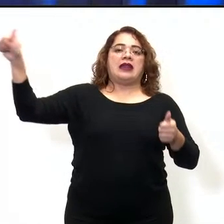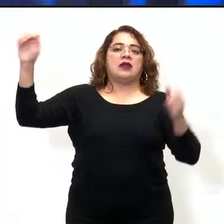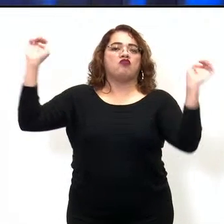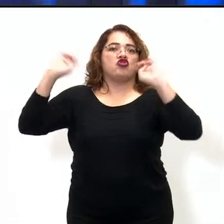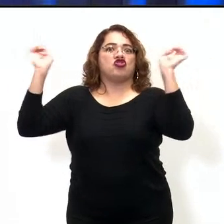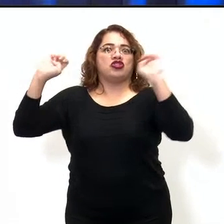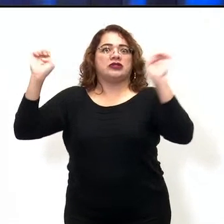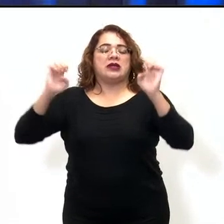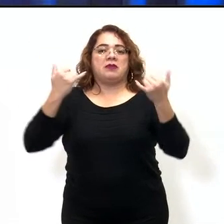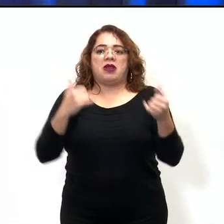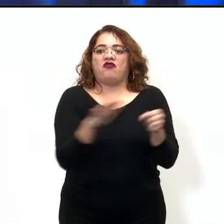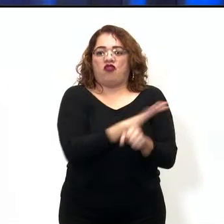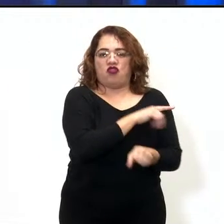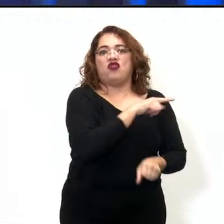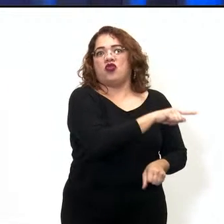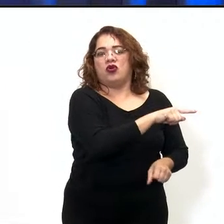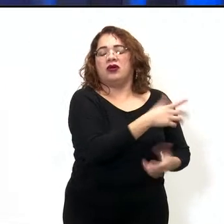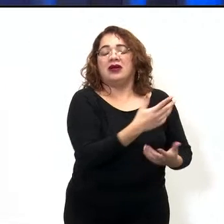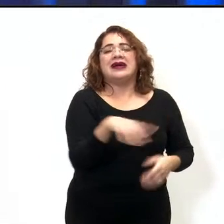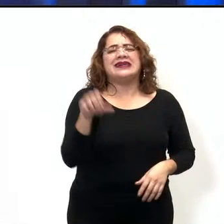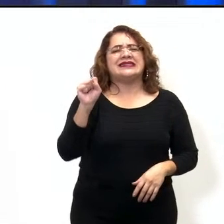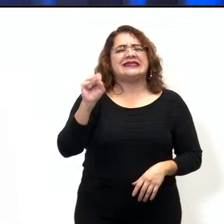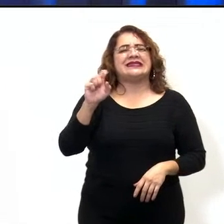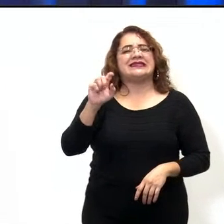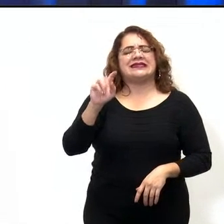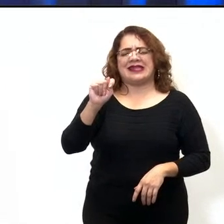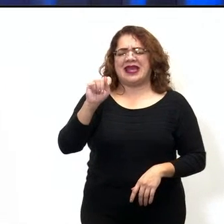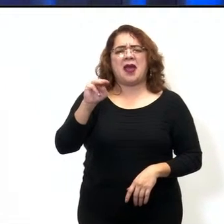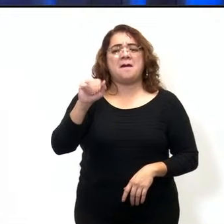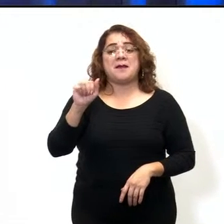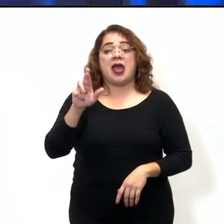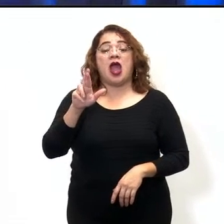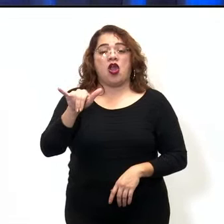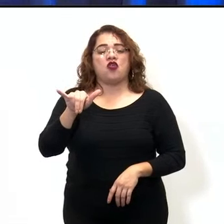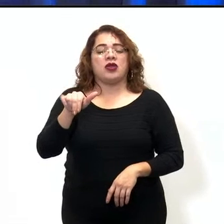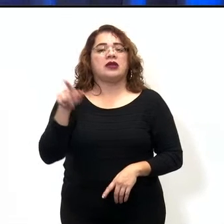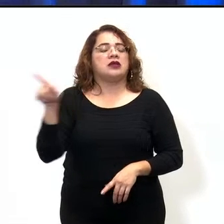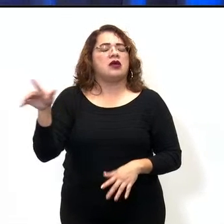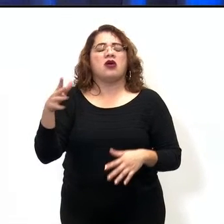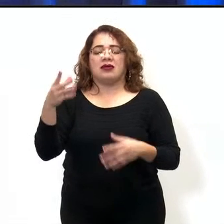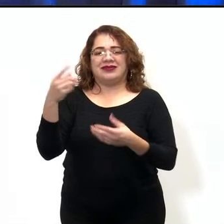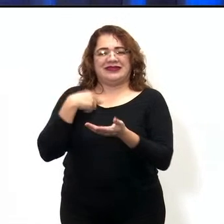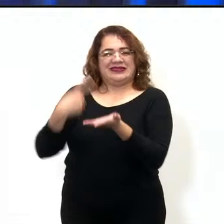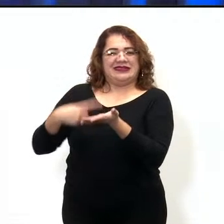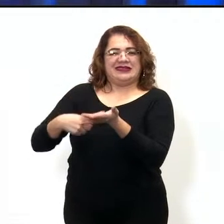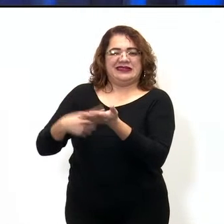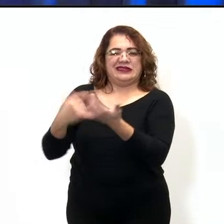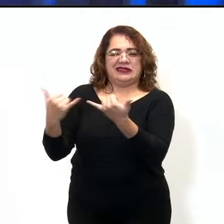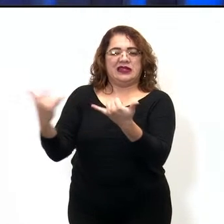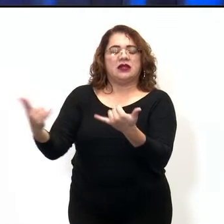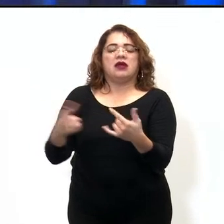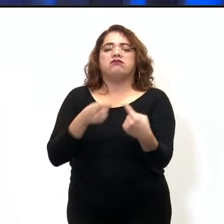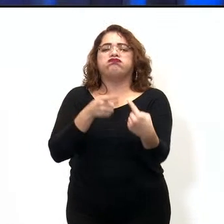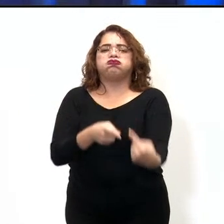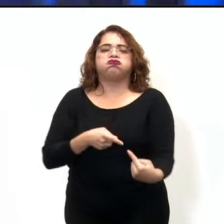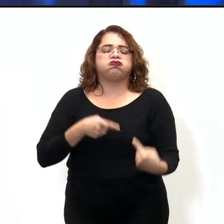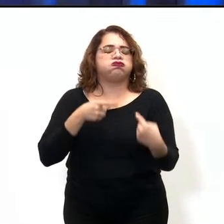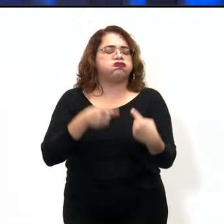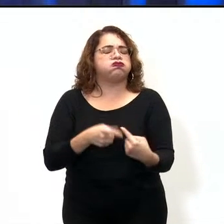hospitals here, St. Mary, and they are struggling. Their